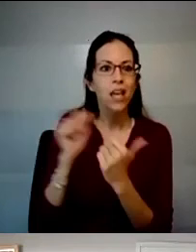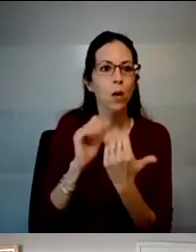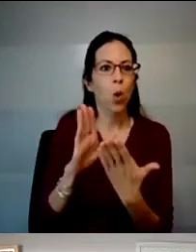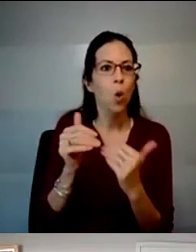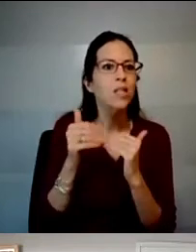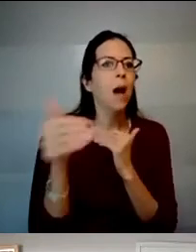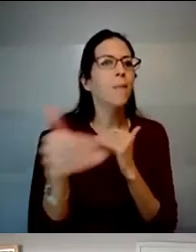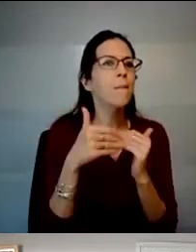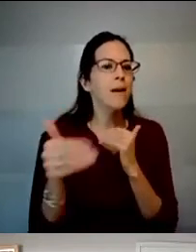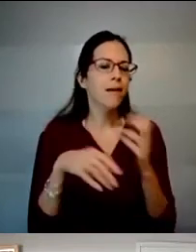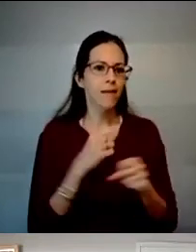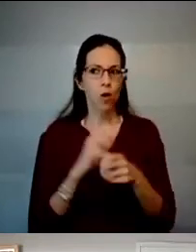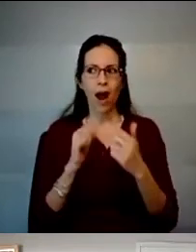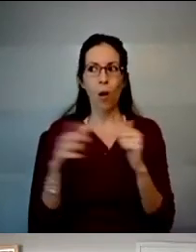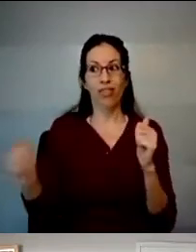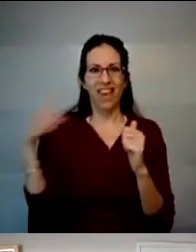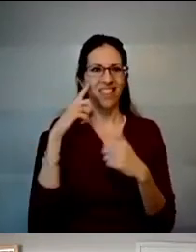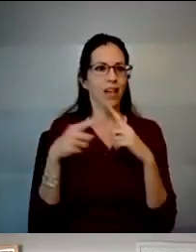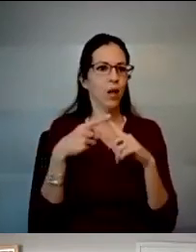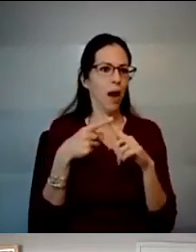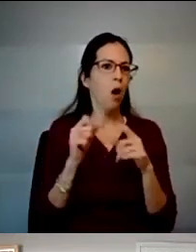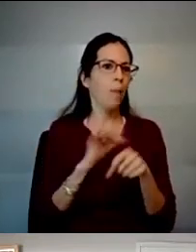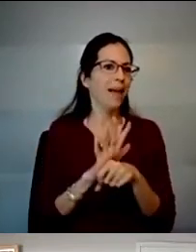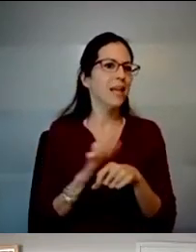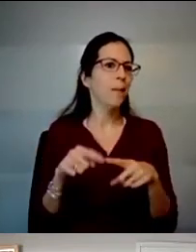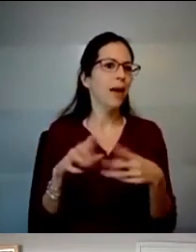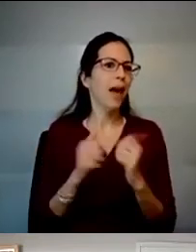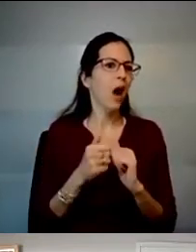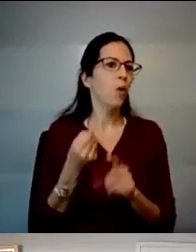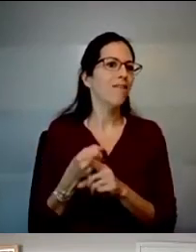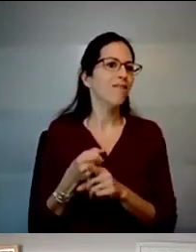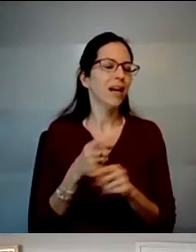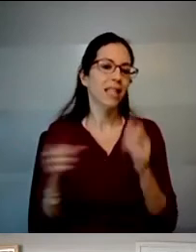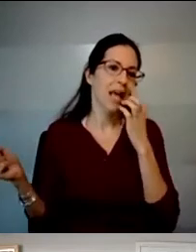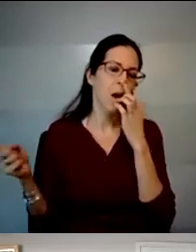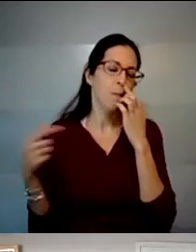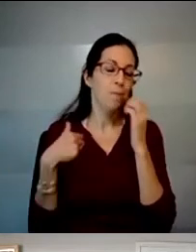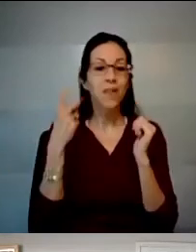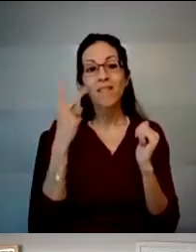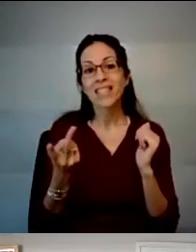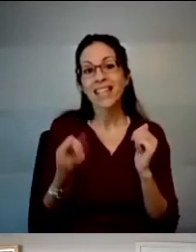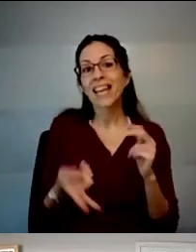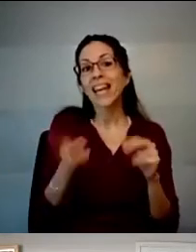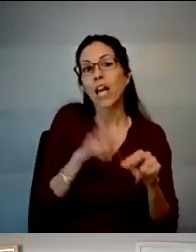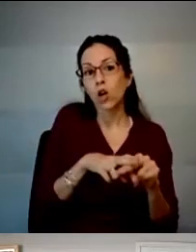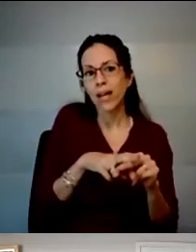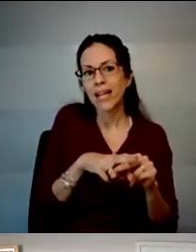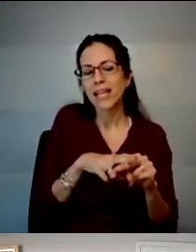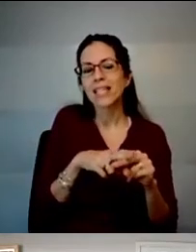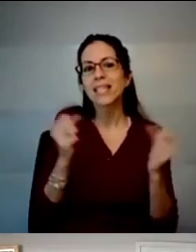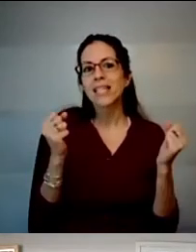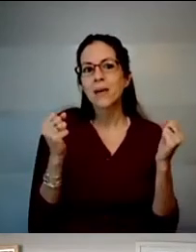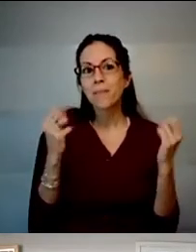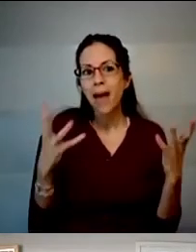they're thinking about the pandemic and how it's affected them. And I've seen an increase in, you know, the number of organizations that